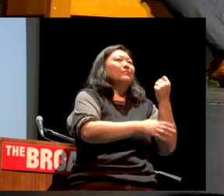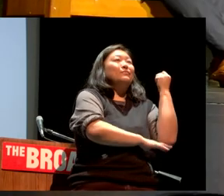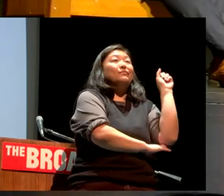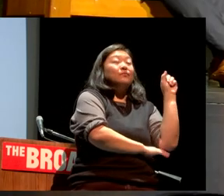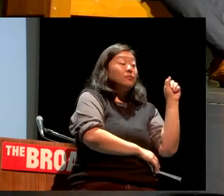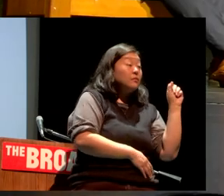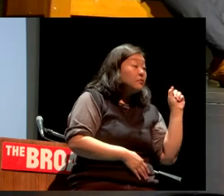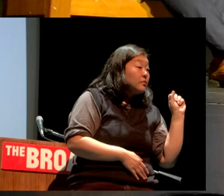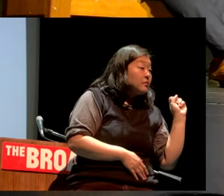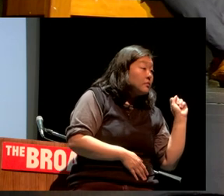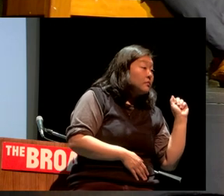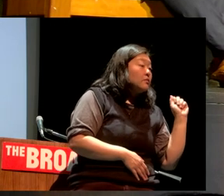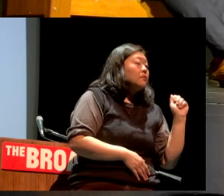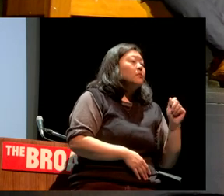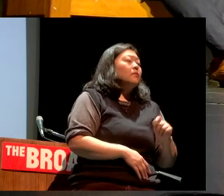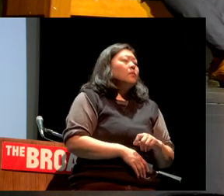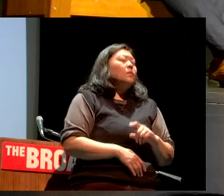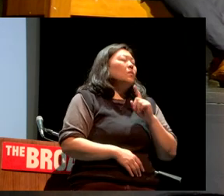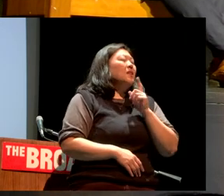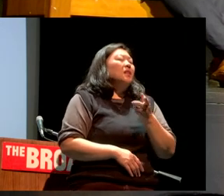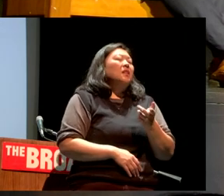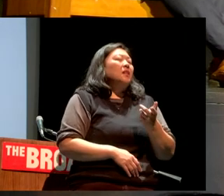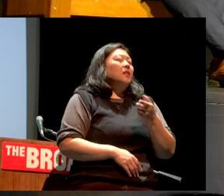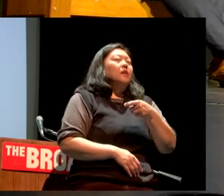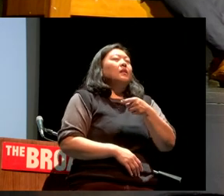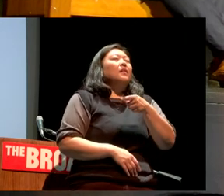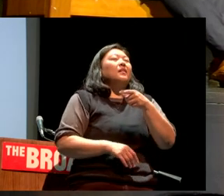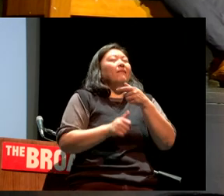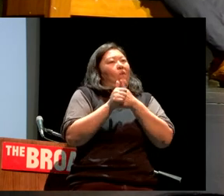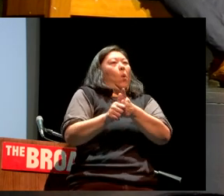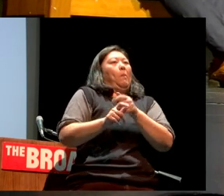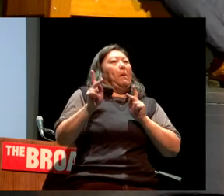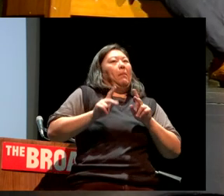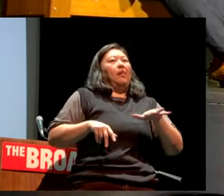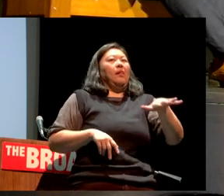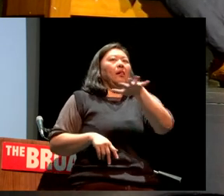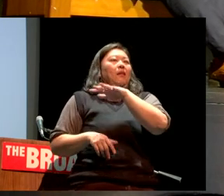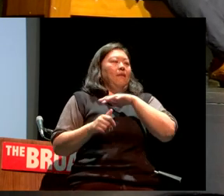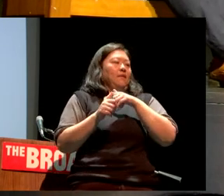it. So there's a big copycat culture, which is, you know, very linked to internet remix